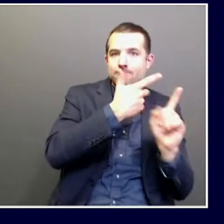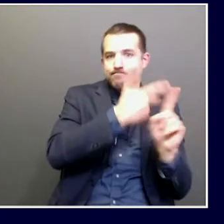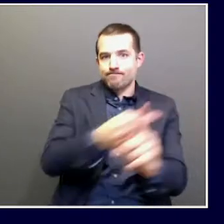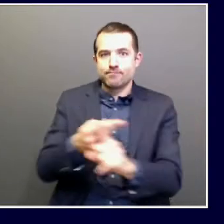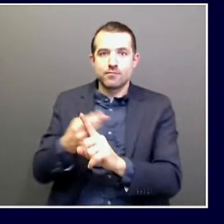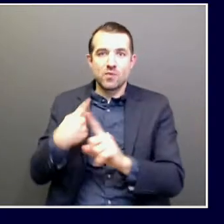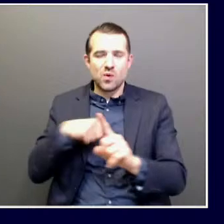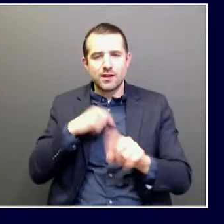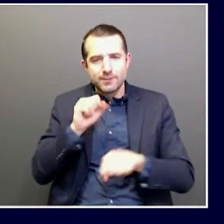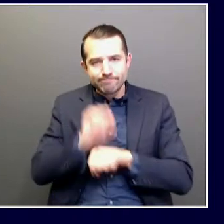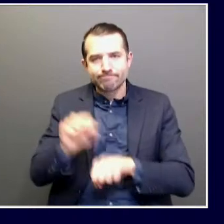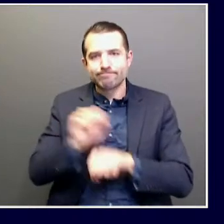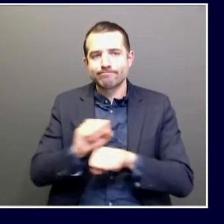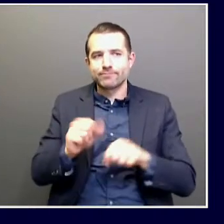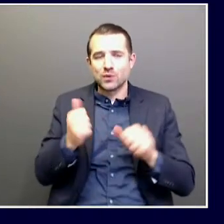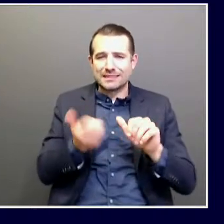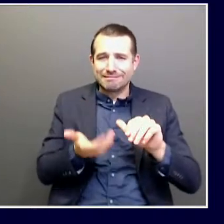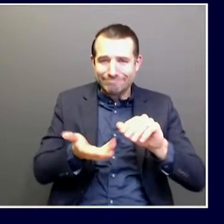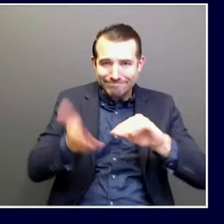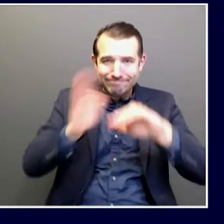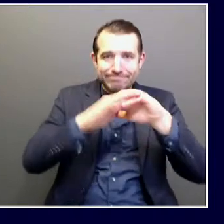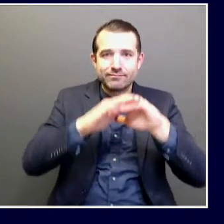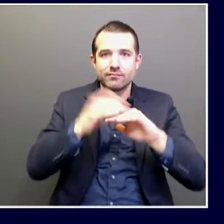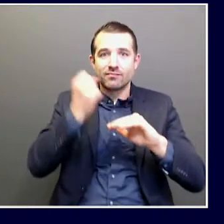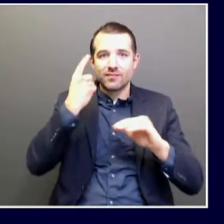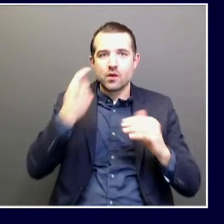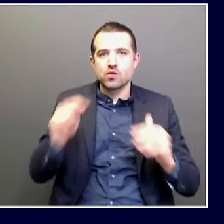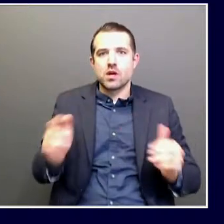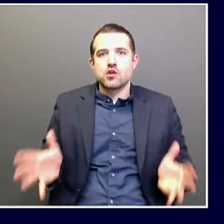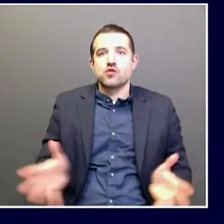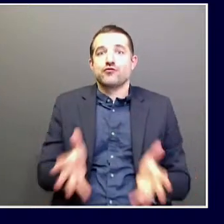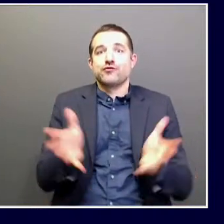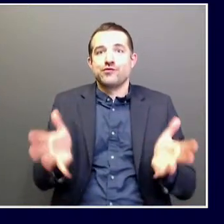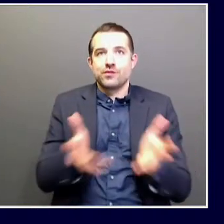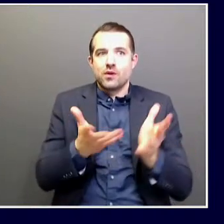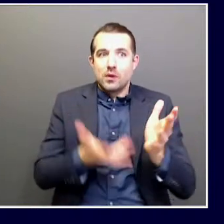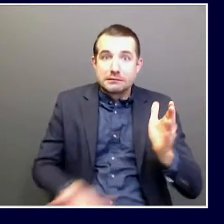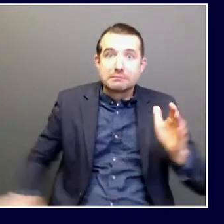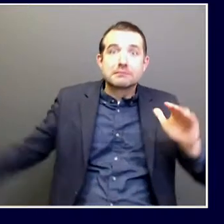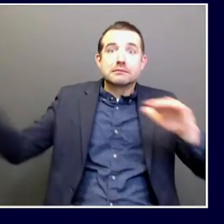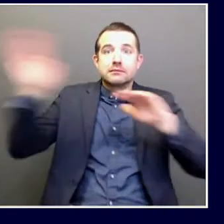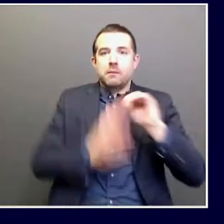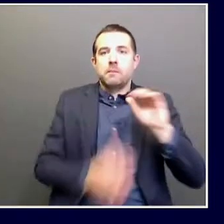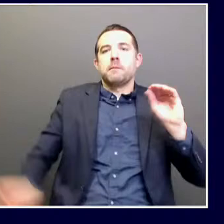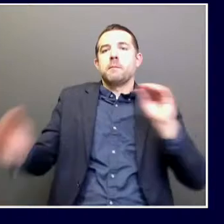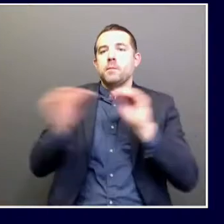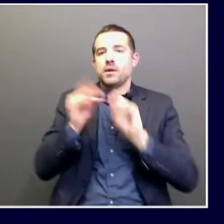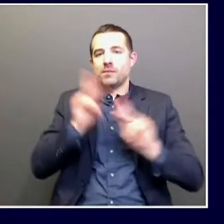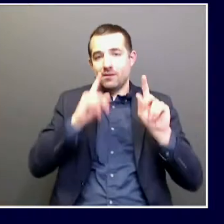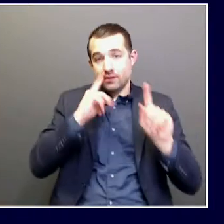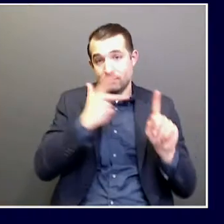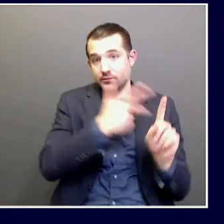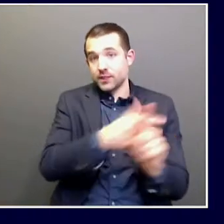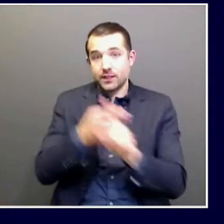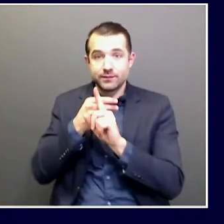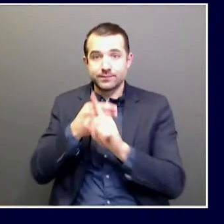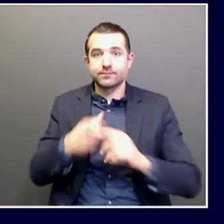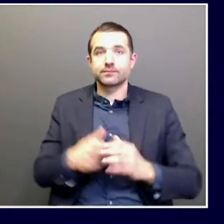folks in those counties should get their first shots or their boosters. Things have been improving, but again, I don't think we're there